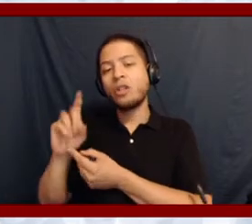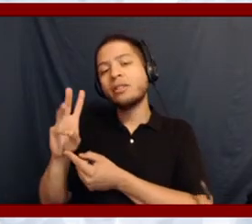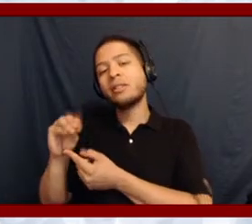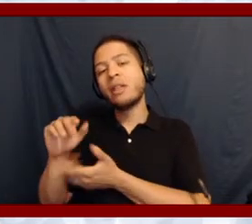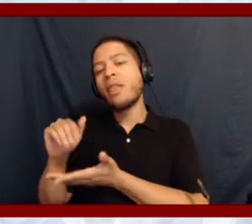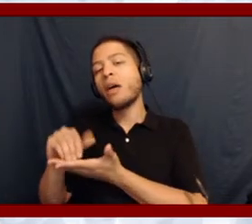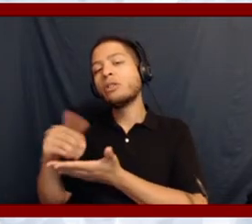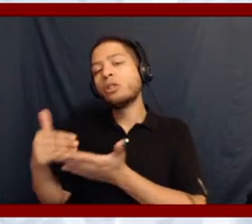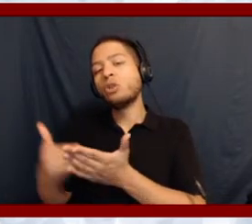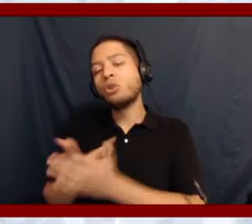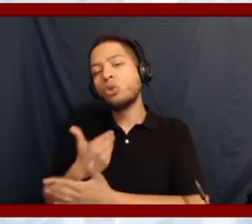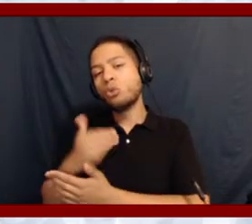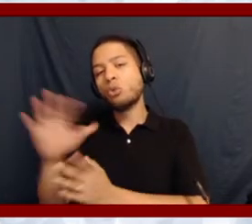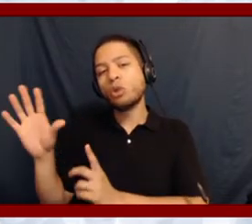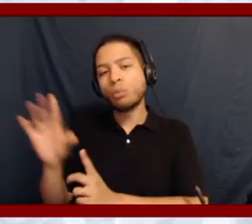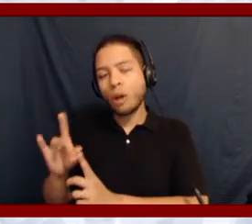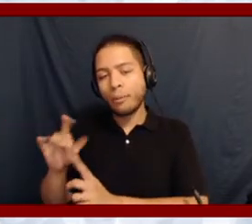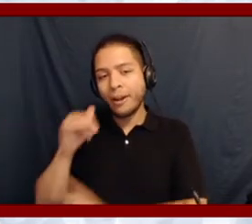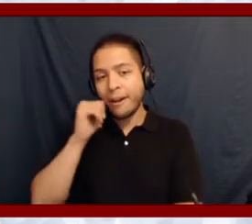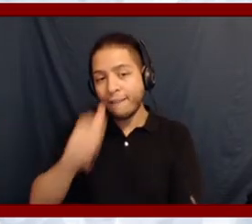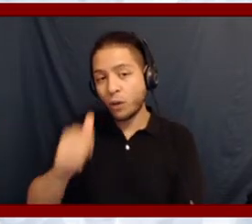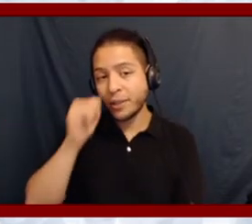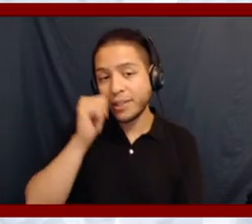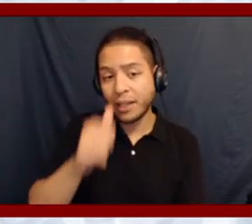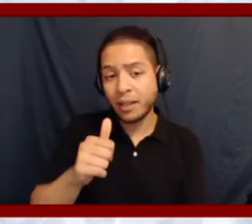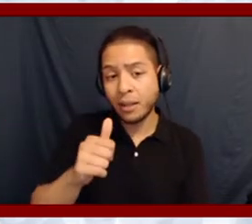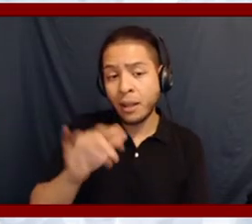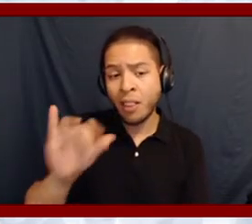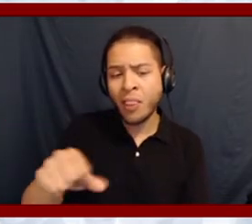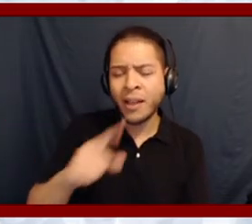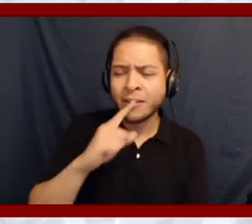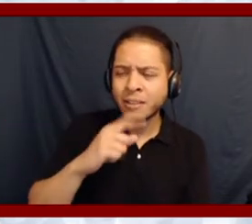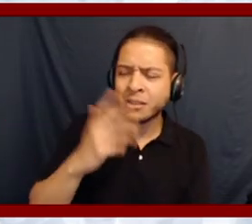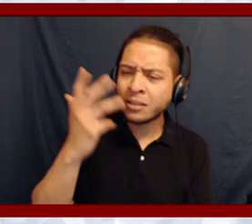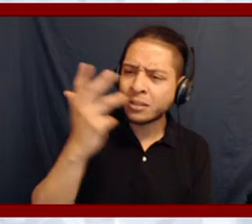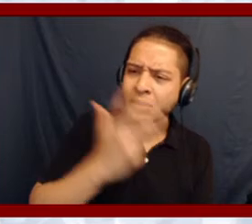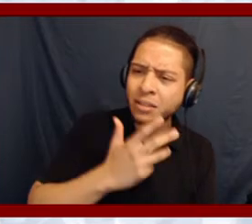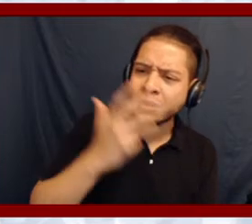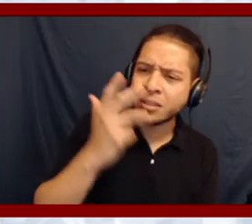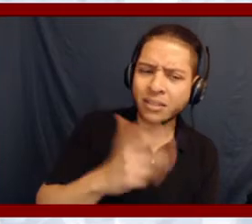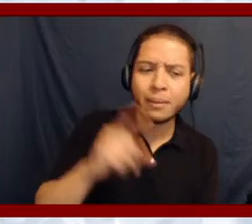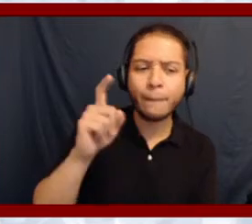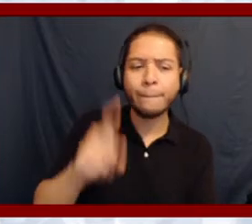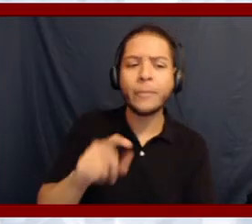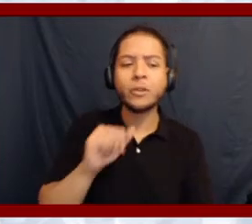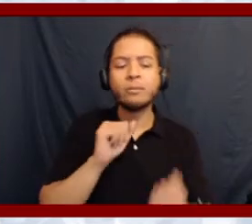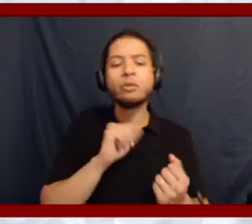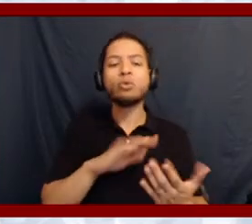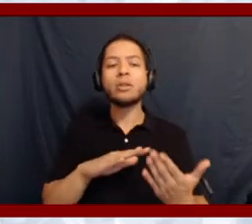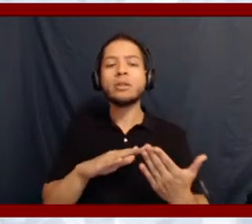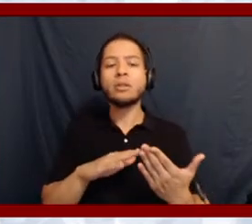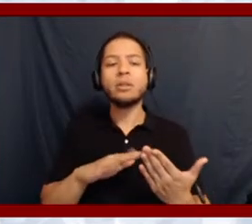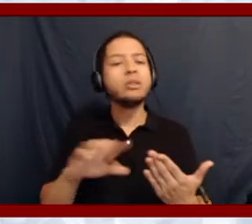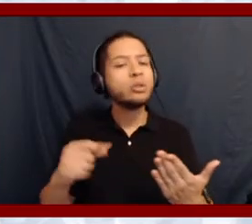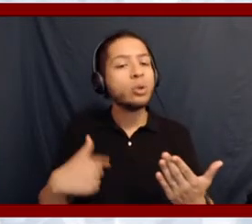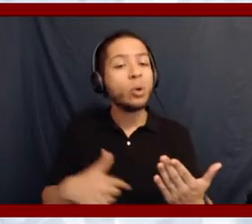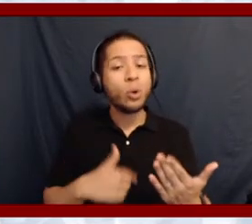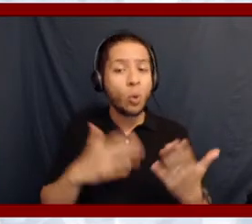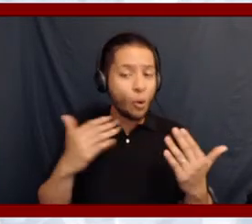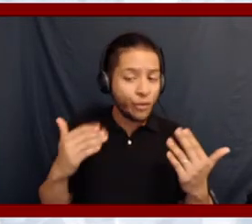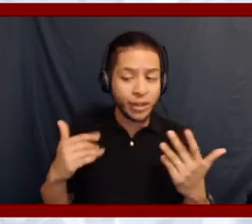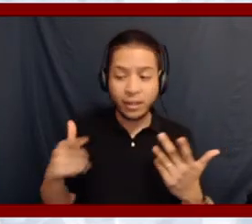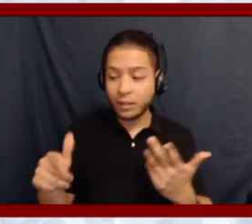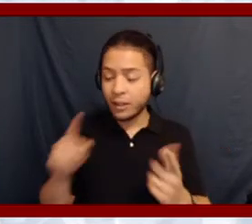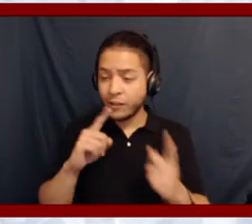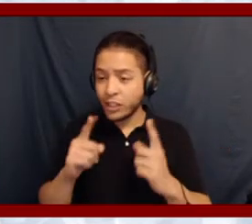is extraordinary, and we really do need to address that. So hopefully the conversation that we're gonna have in a minute or two